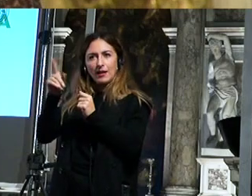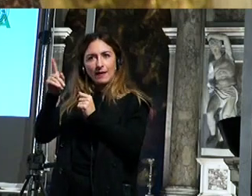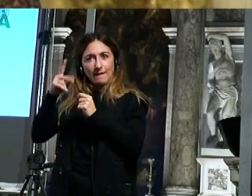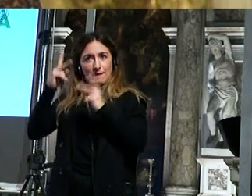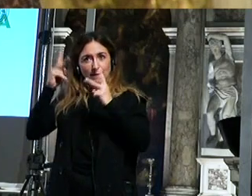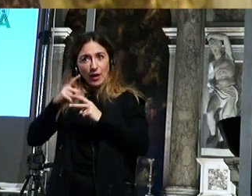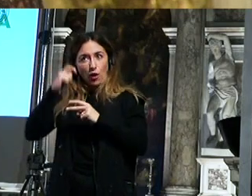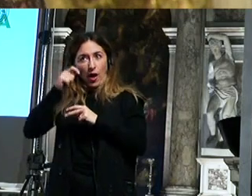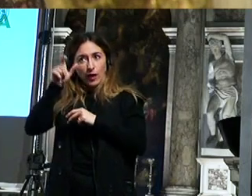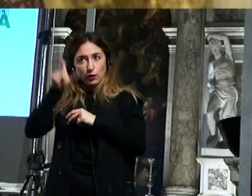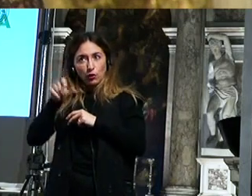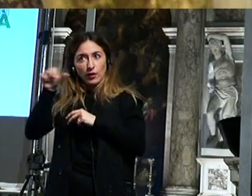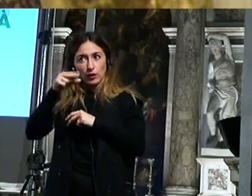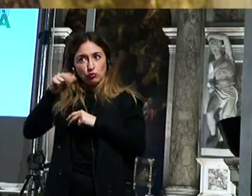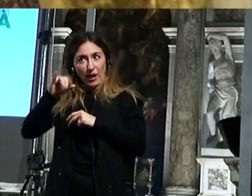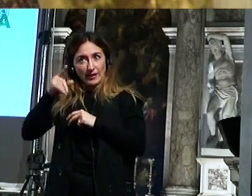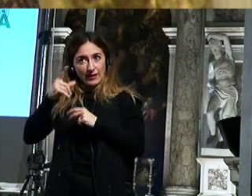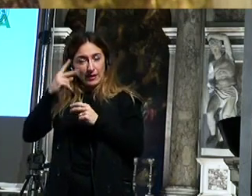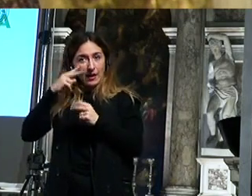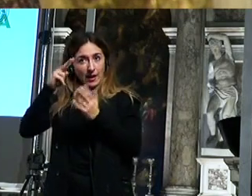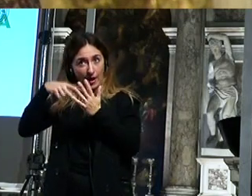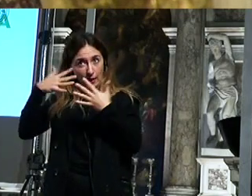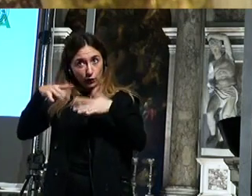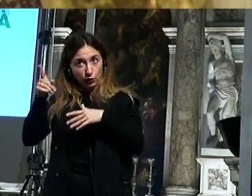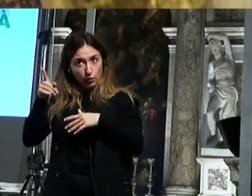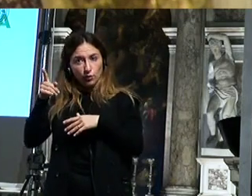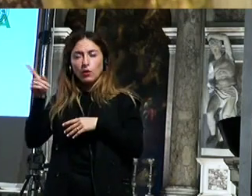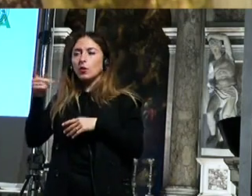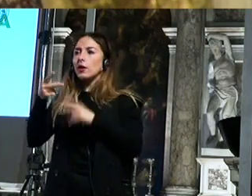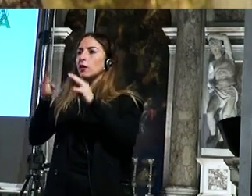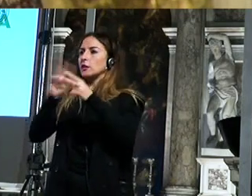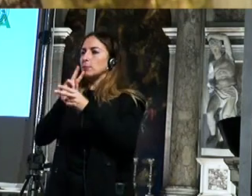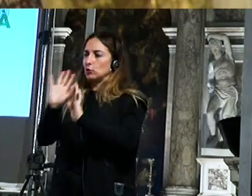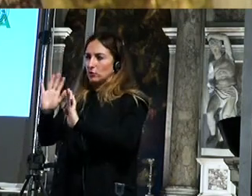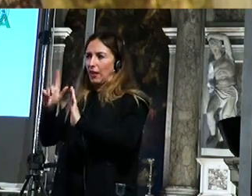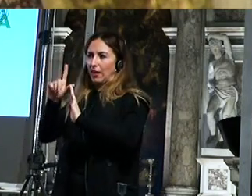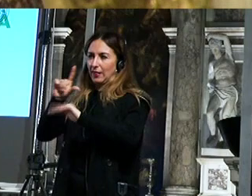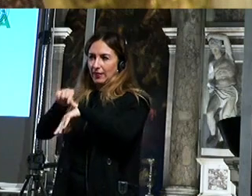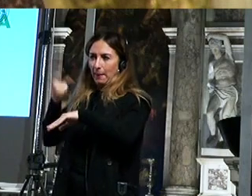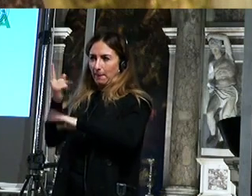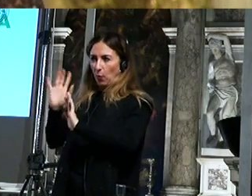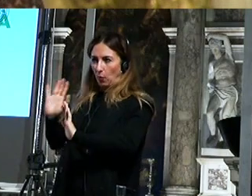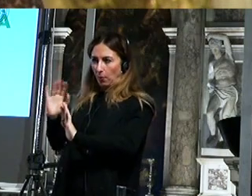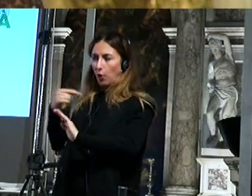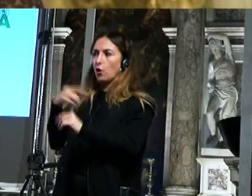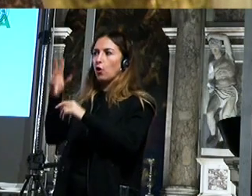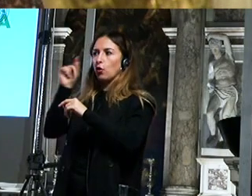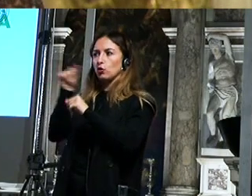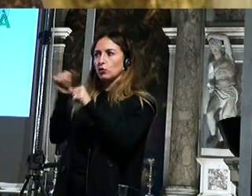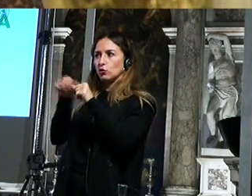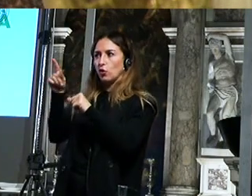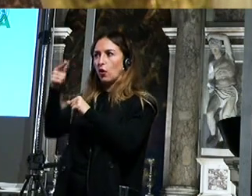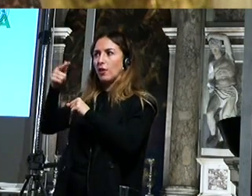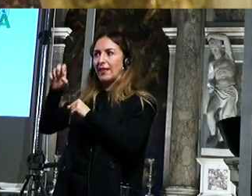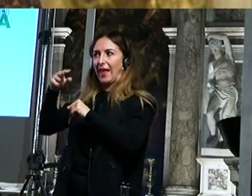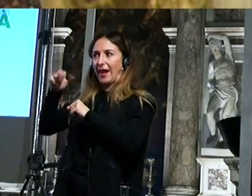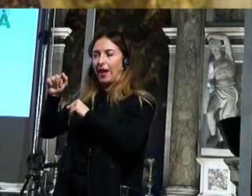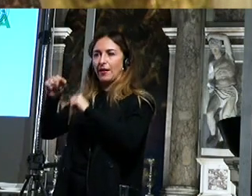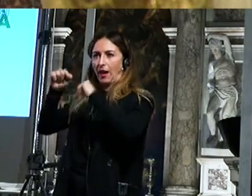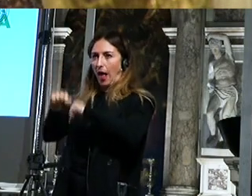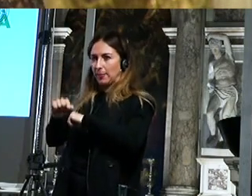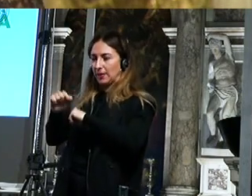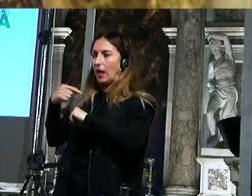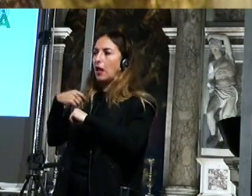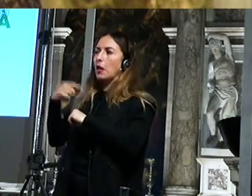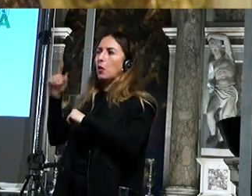he said, "Let me find out. I'm in touch with his sister in Tehran and I will ask." And a day or